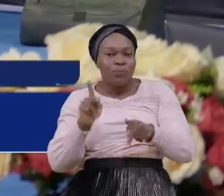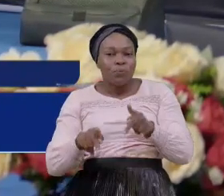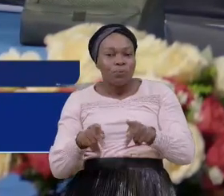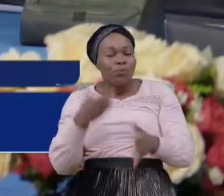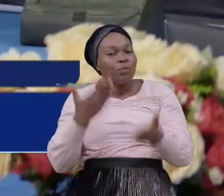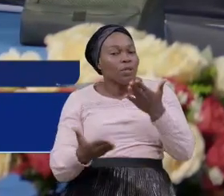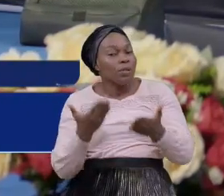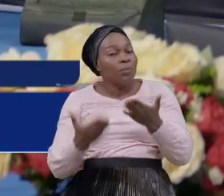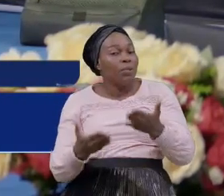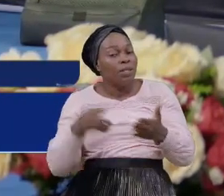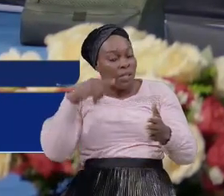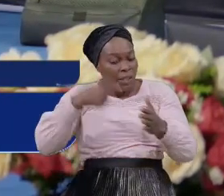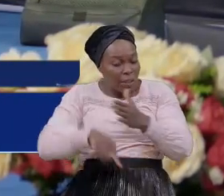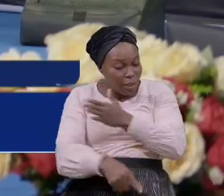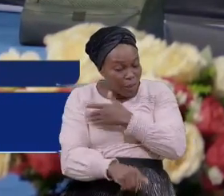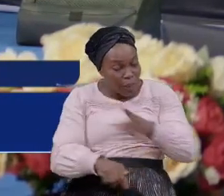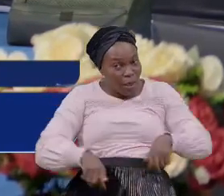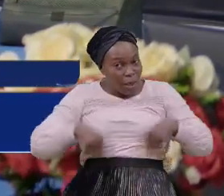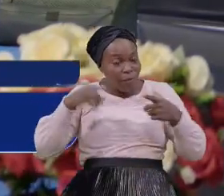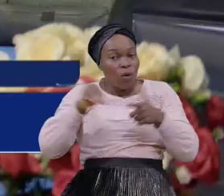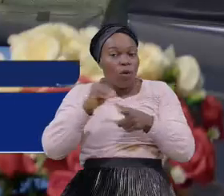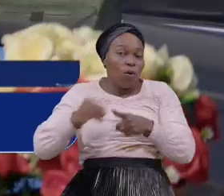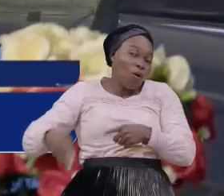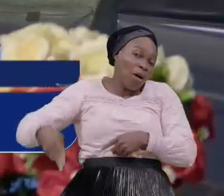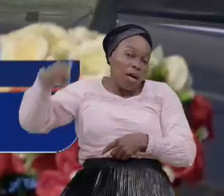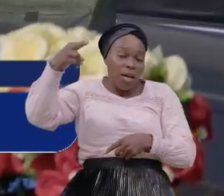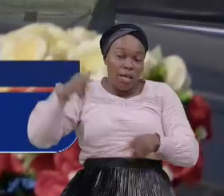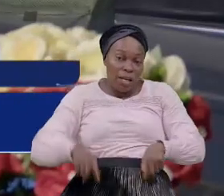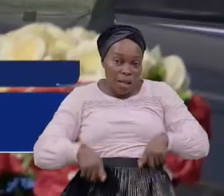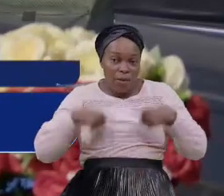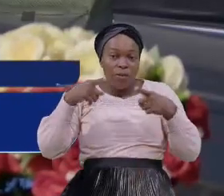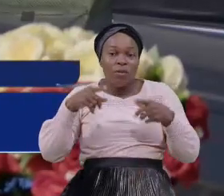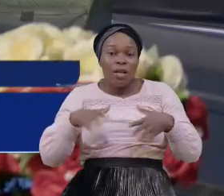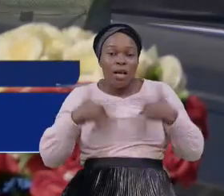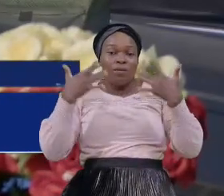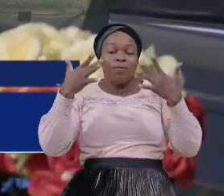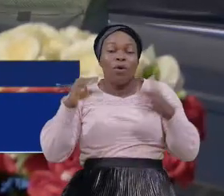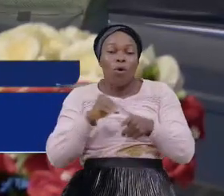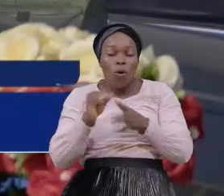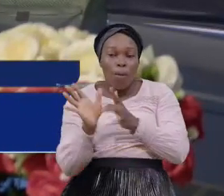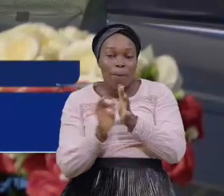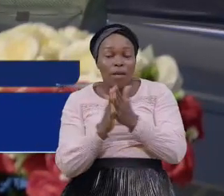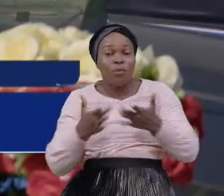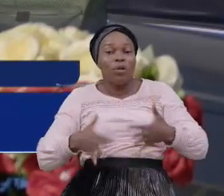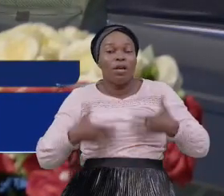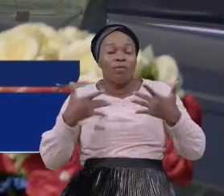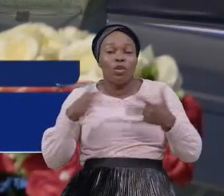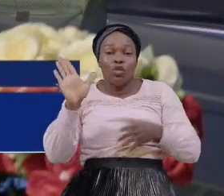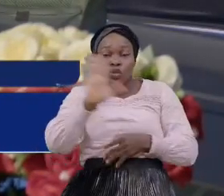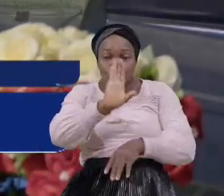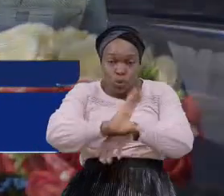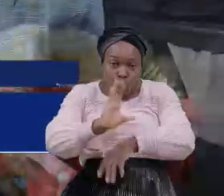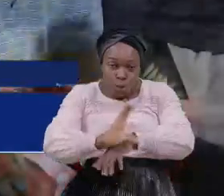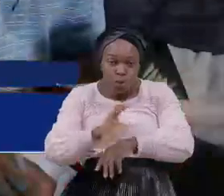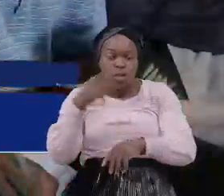or higher life or another kind of life, Bible life, your congregation, the Lord will do